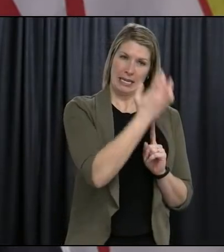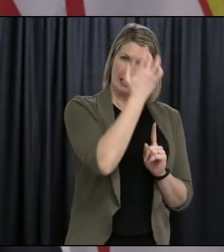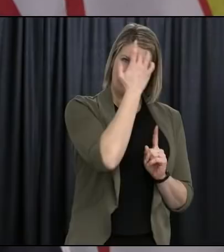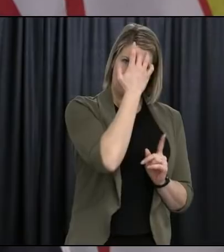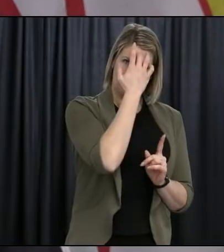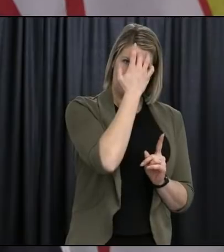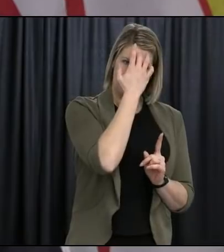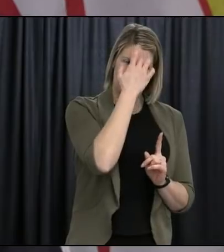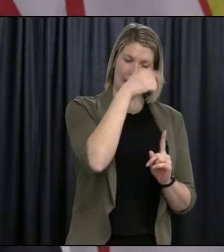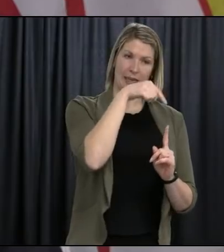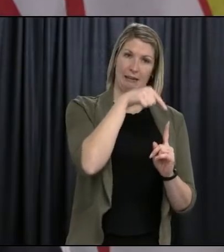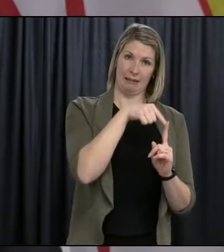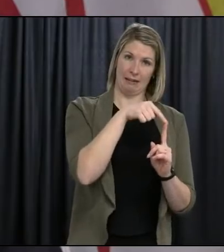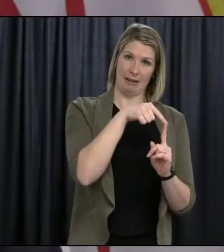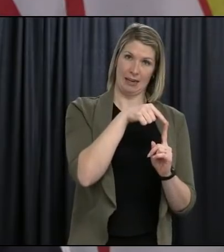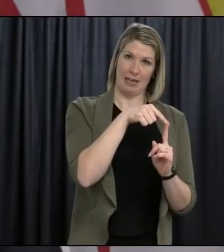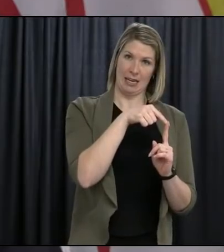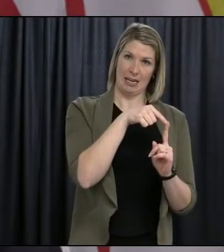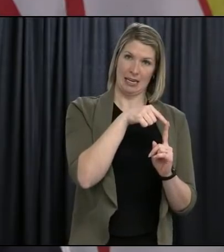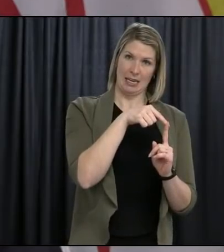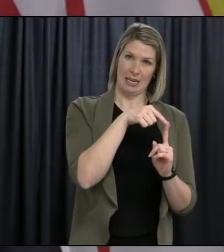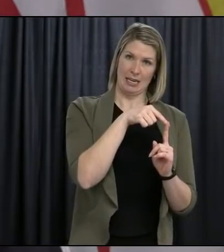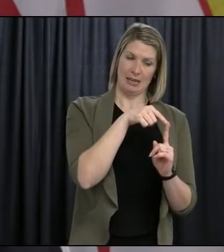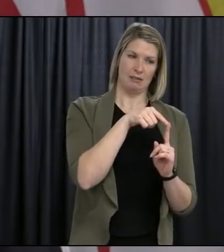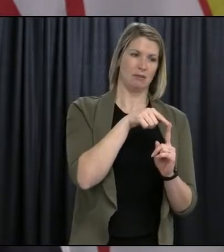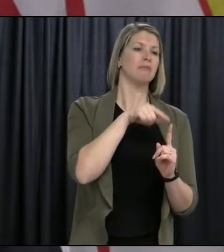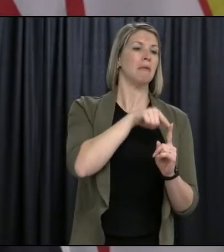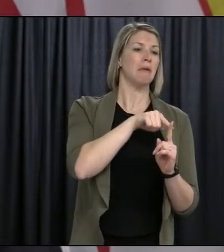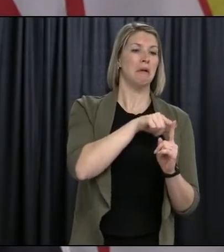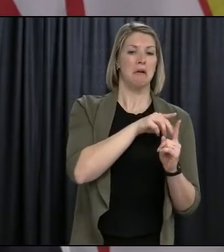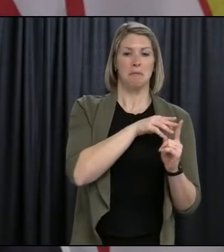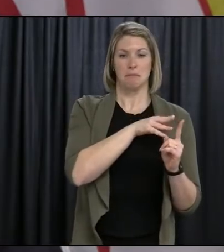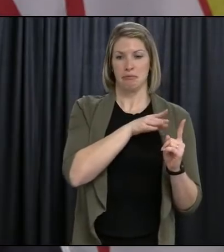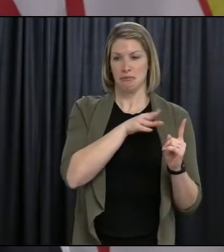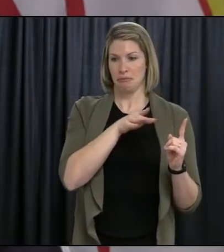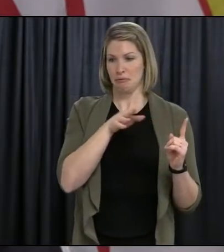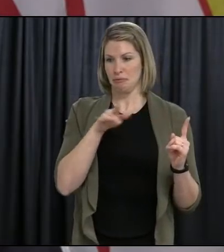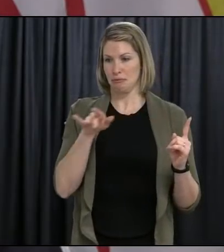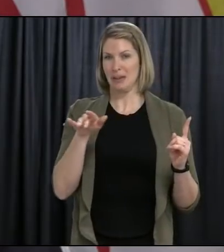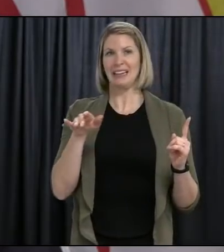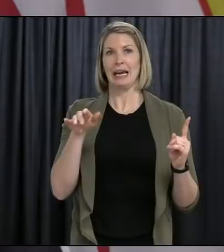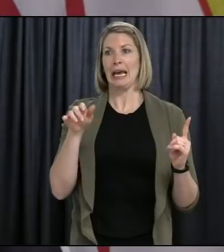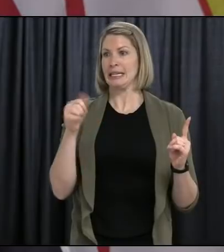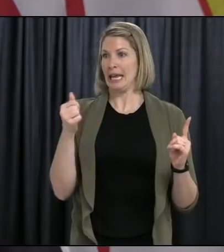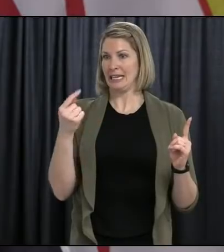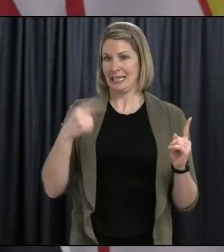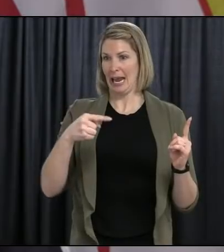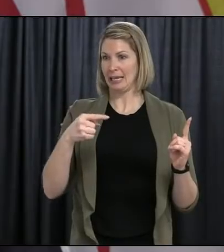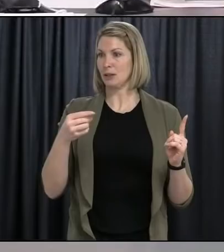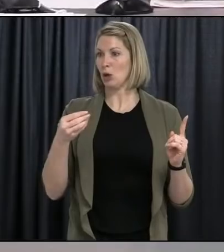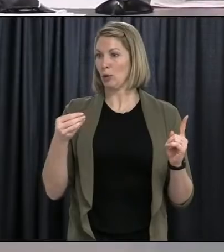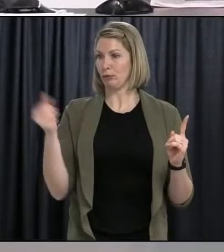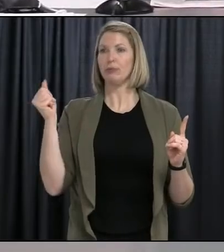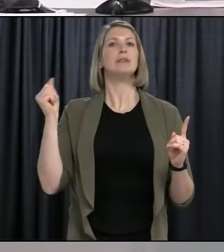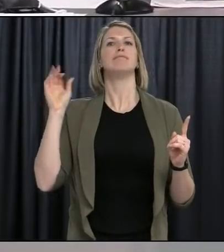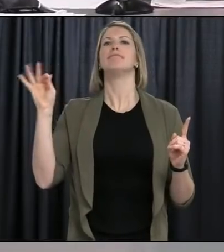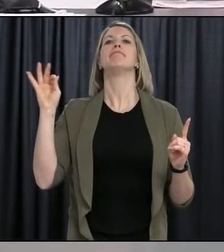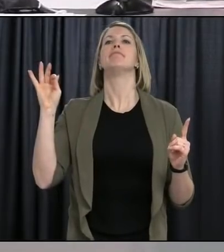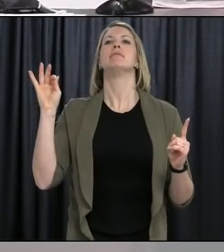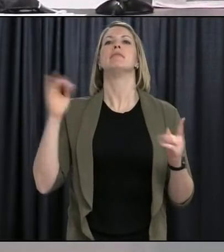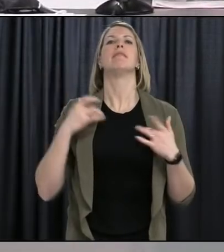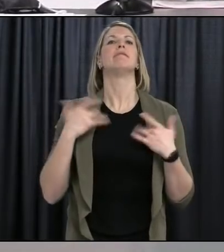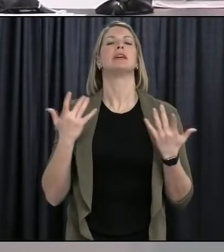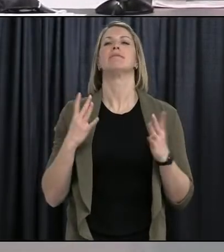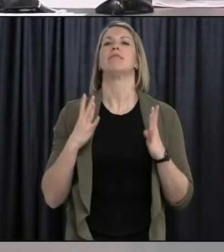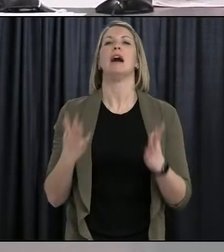onset of your symptoms, provided your symptoms are resolved. Jason, Wonderful. let me take a Yeah. stab